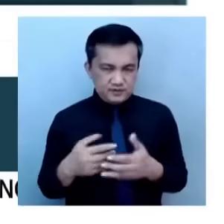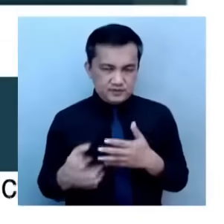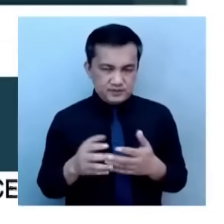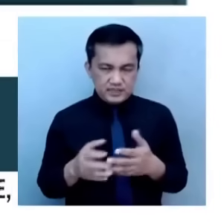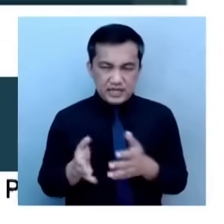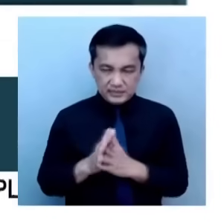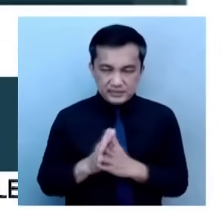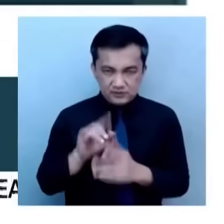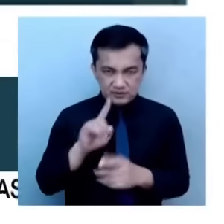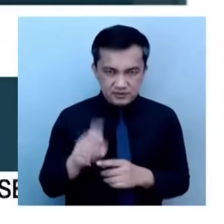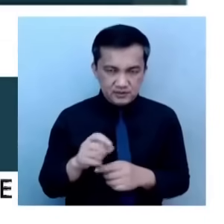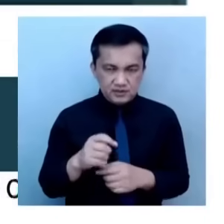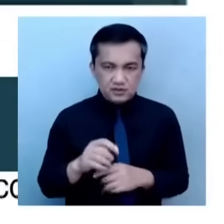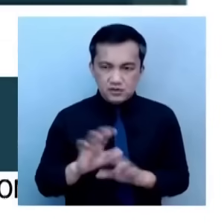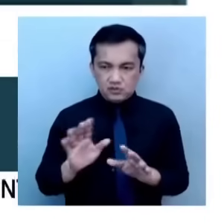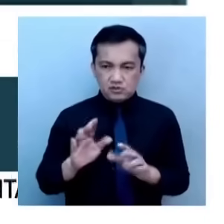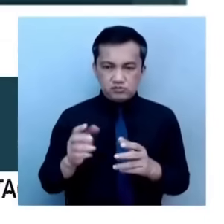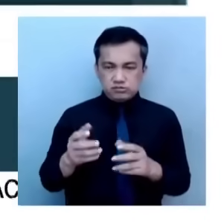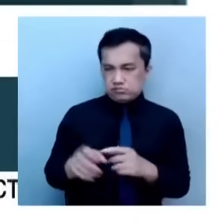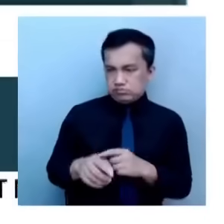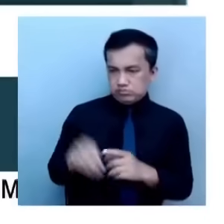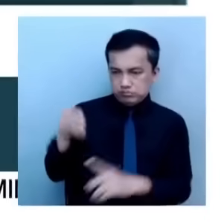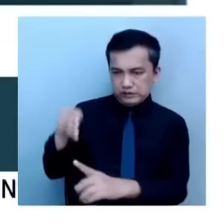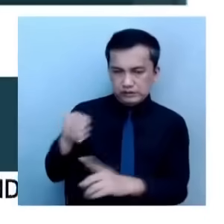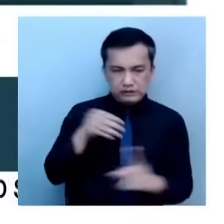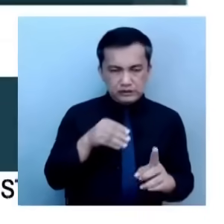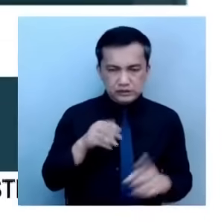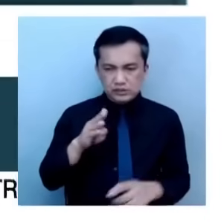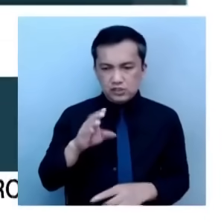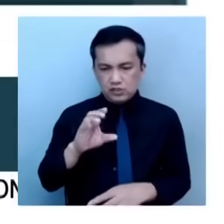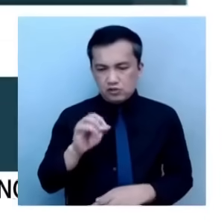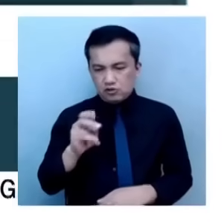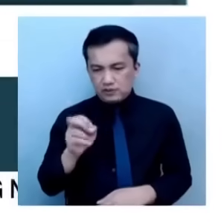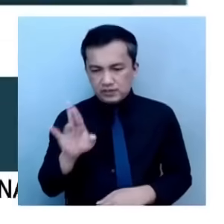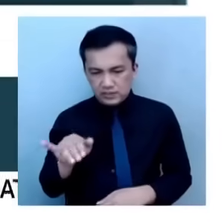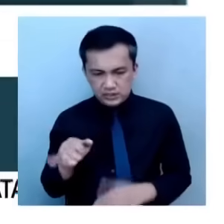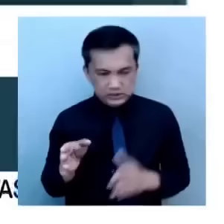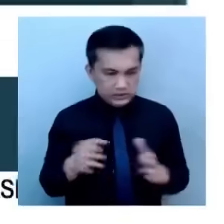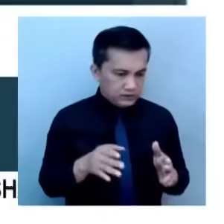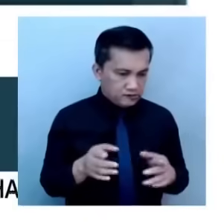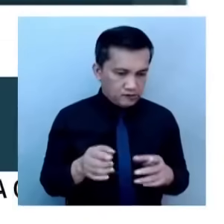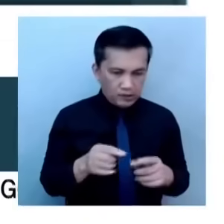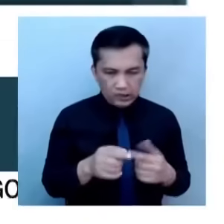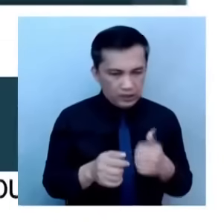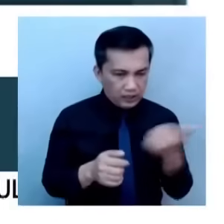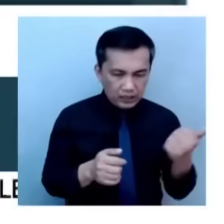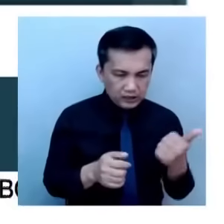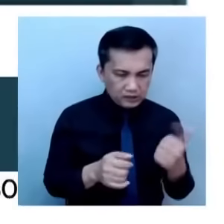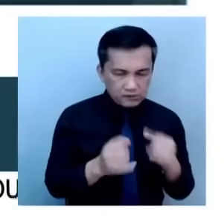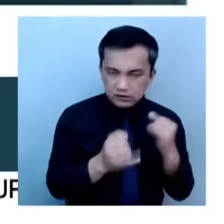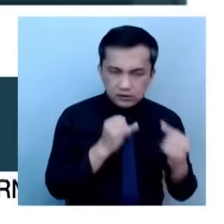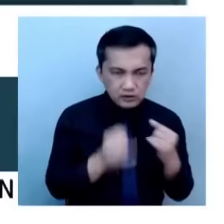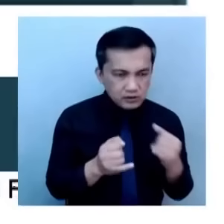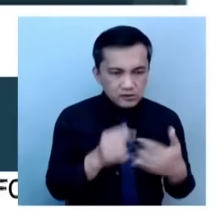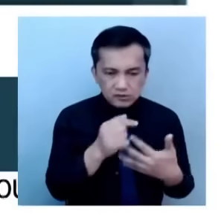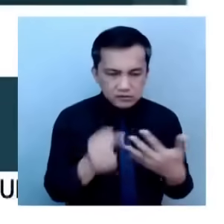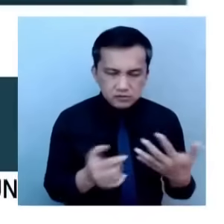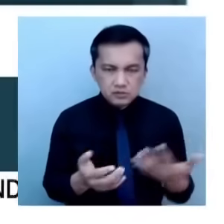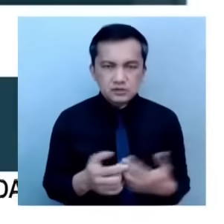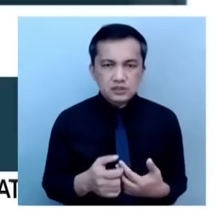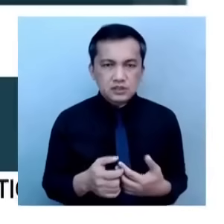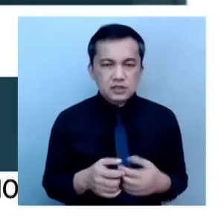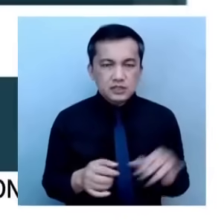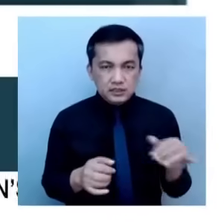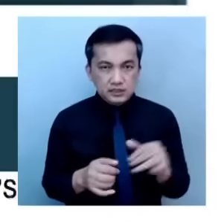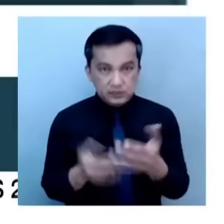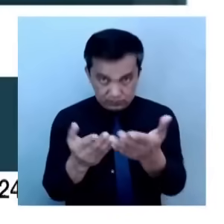mean, you don't make distinctions between commentary, reportage on one hand, and then interview questions on the other. Mm-hmm. I mean, just like you,